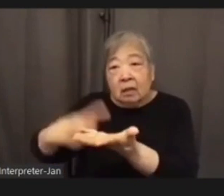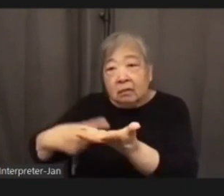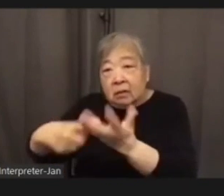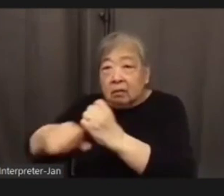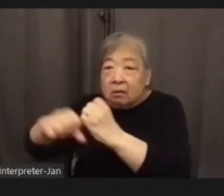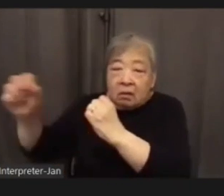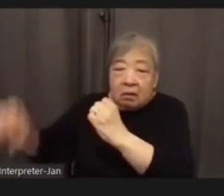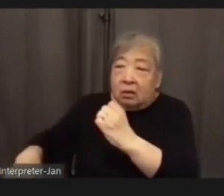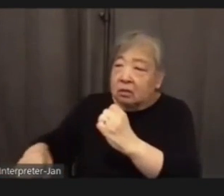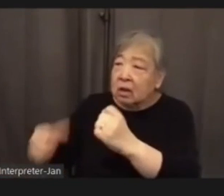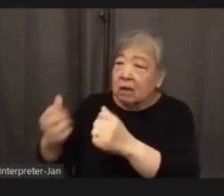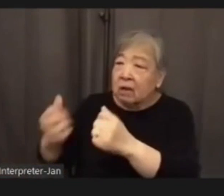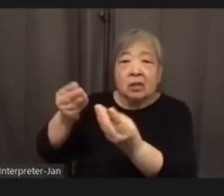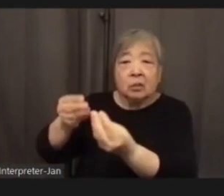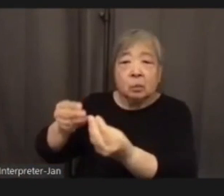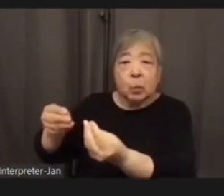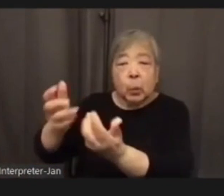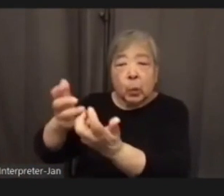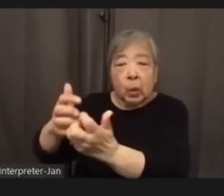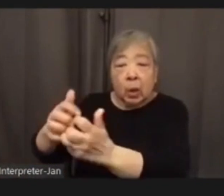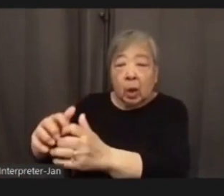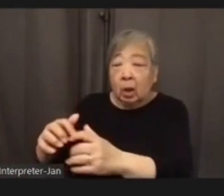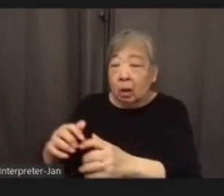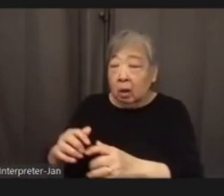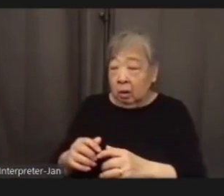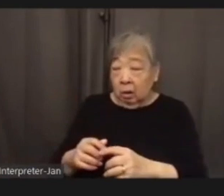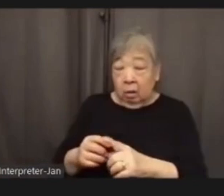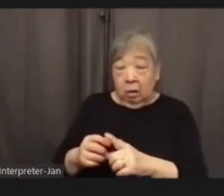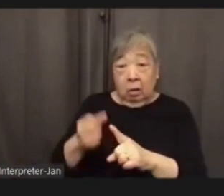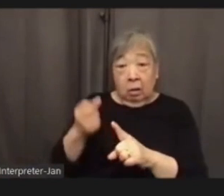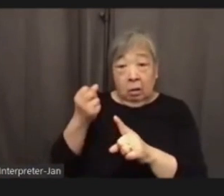And when the pandemic set in,